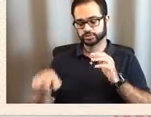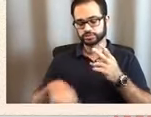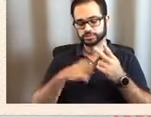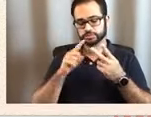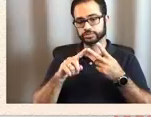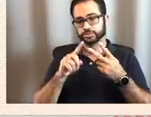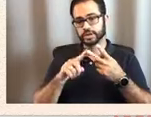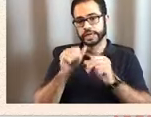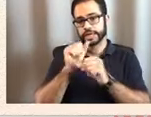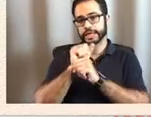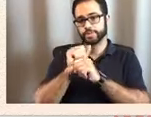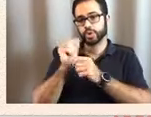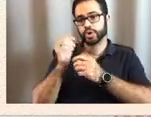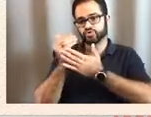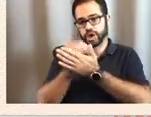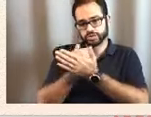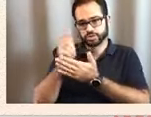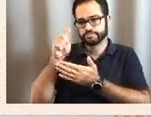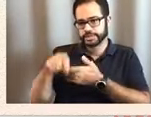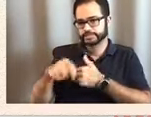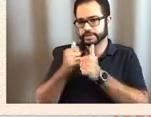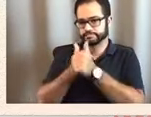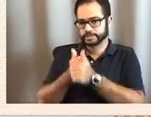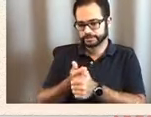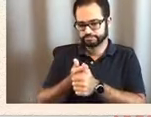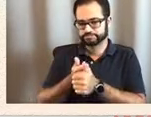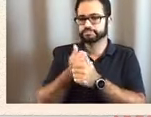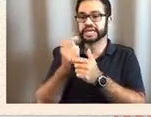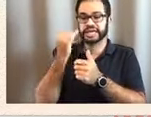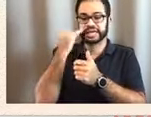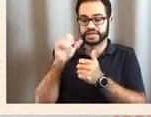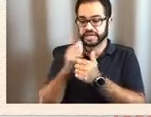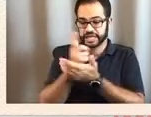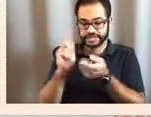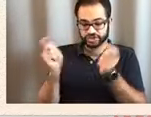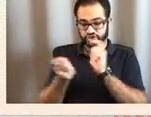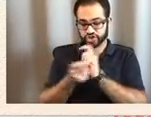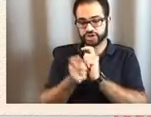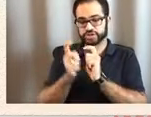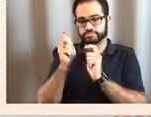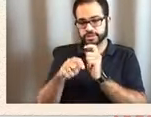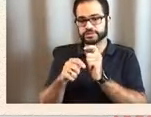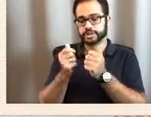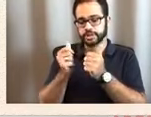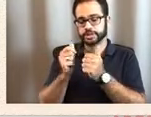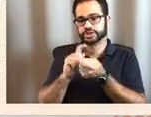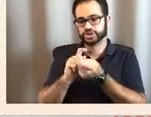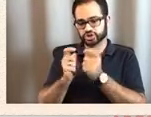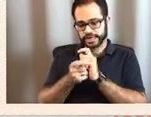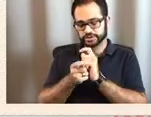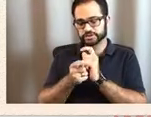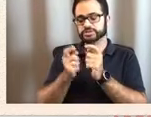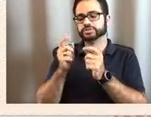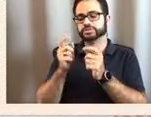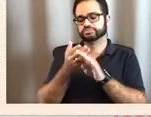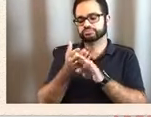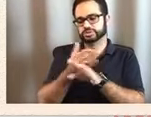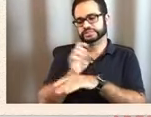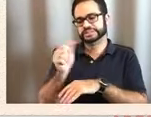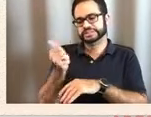be maintained. Any changes in employee status must be updated within 10 days.